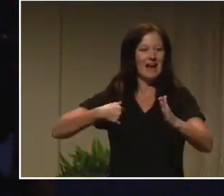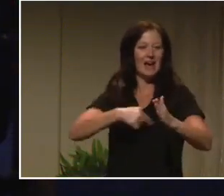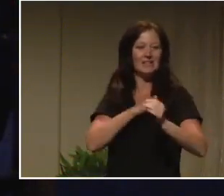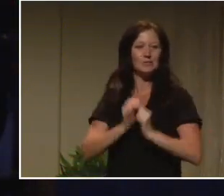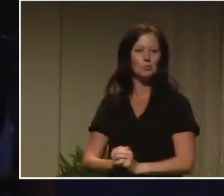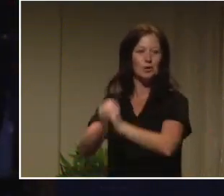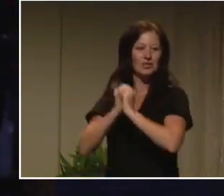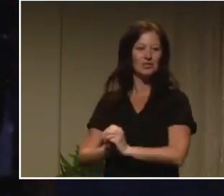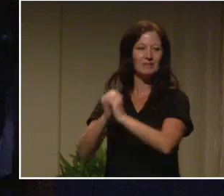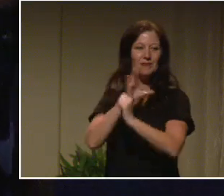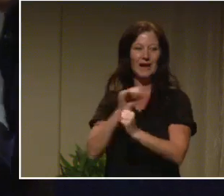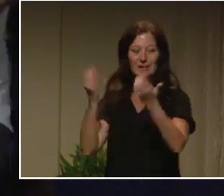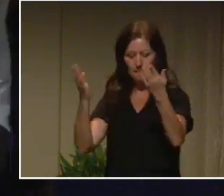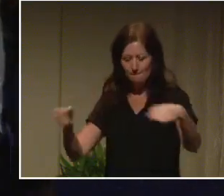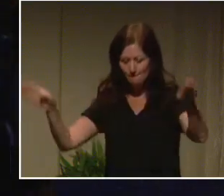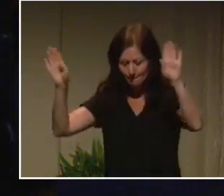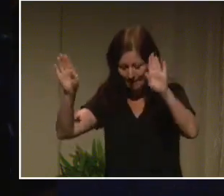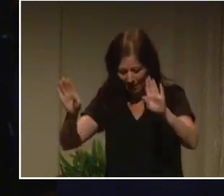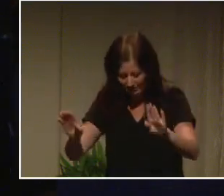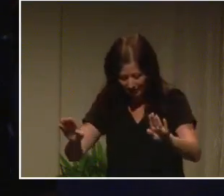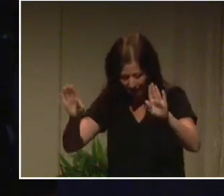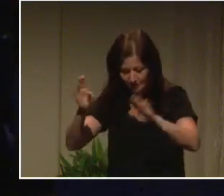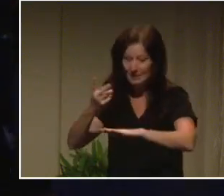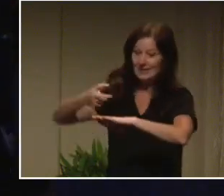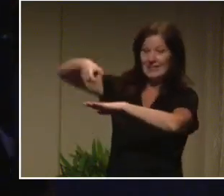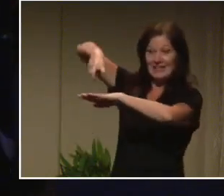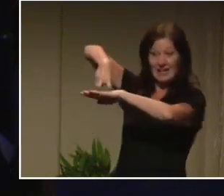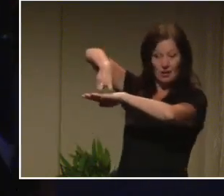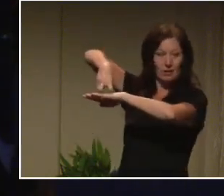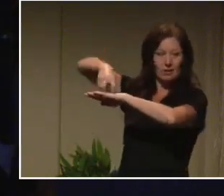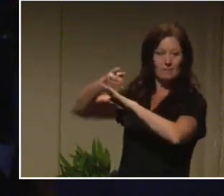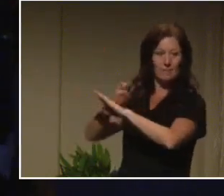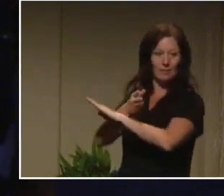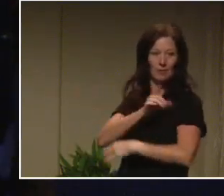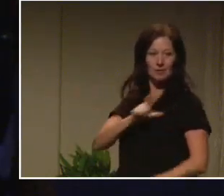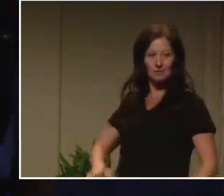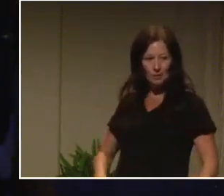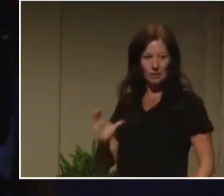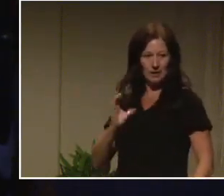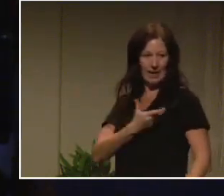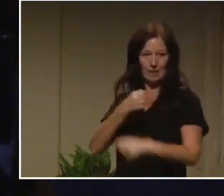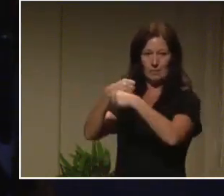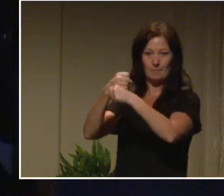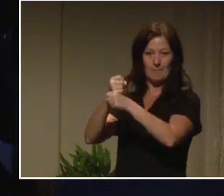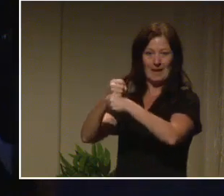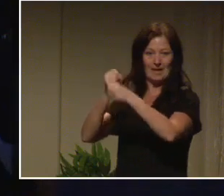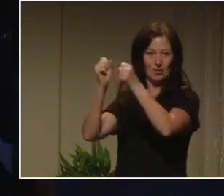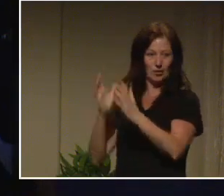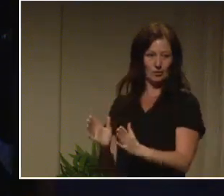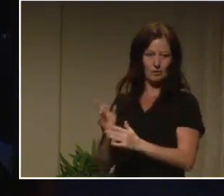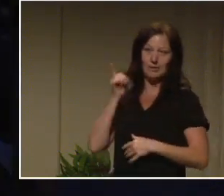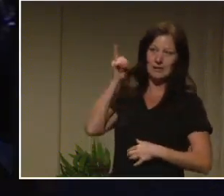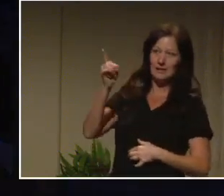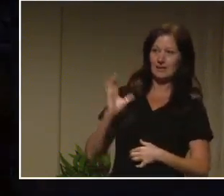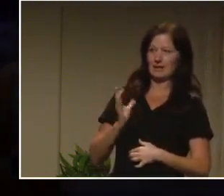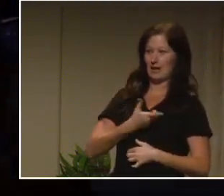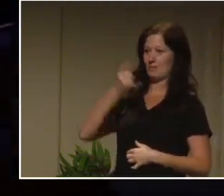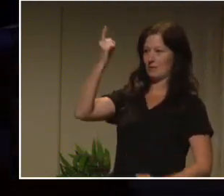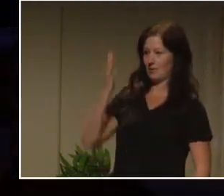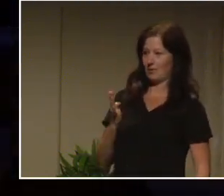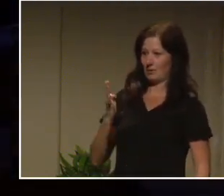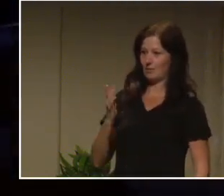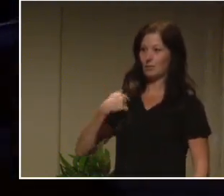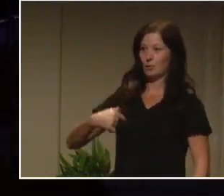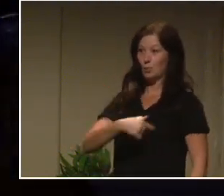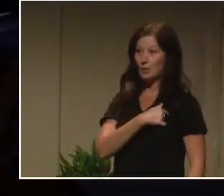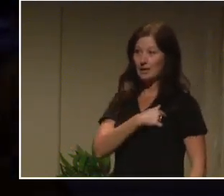down. Let us kneel before the Lord our Maker, for he is our God, and we are the people of his pasture,